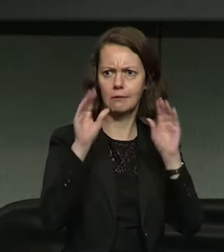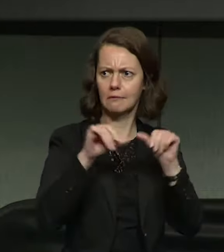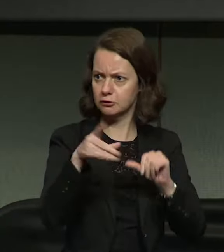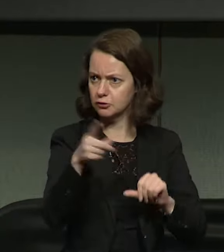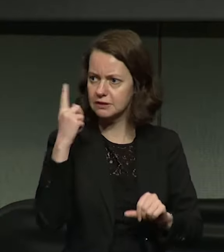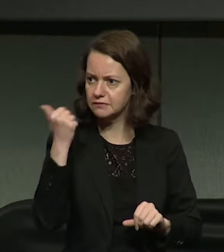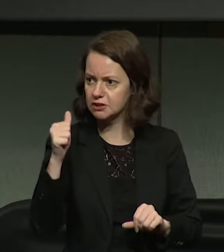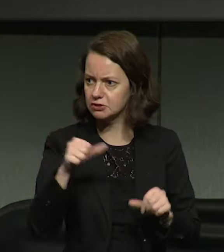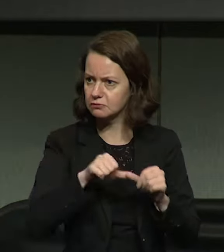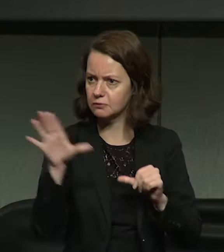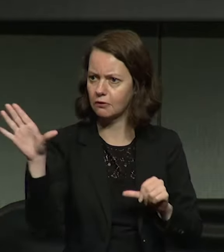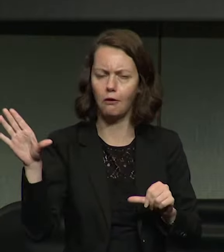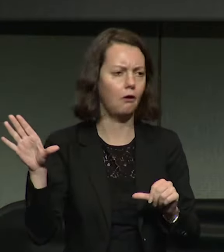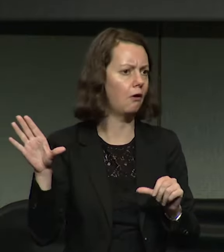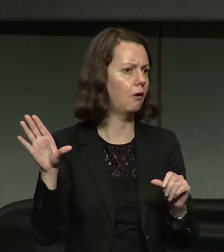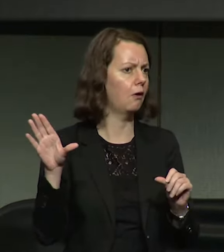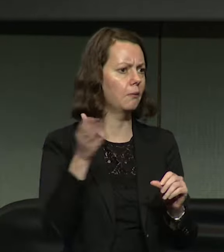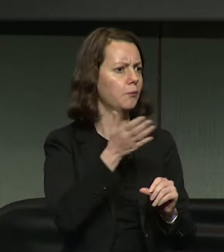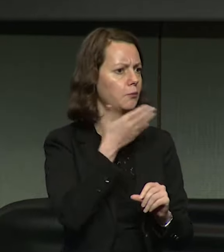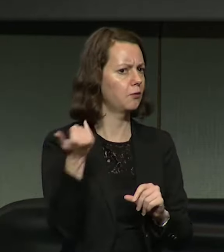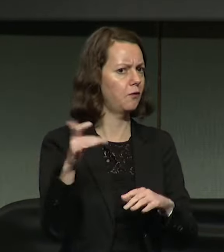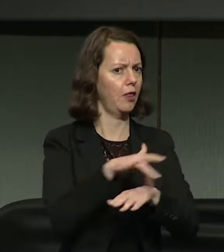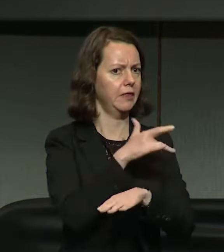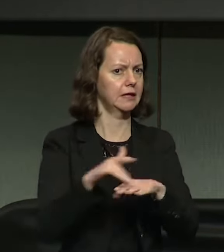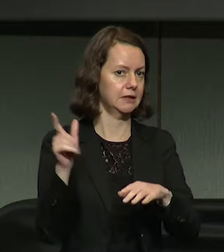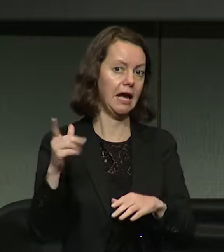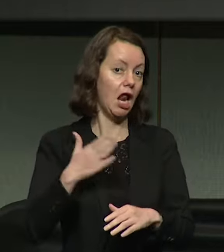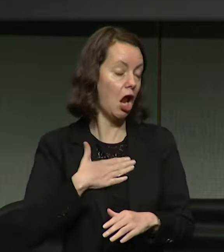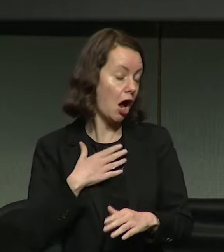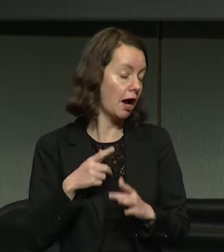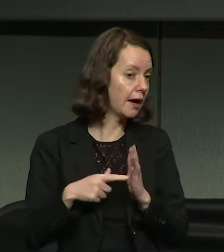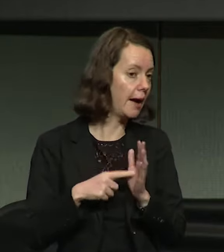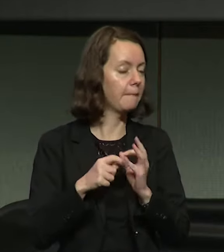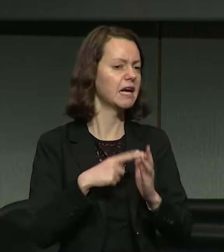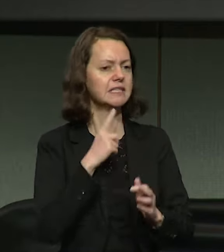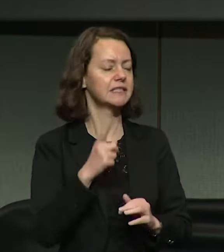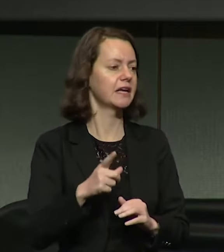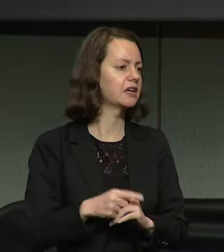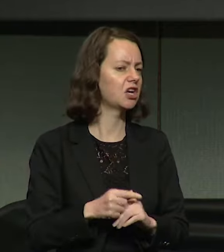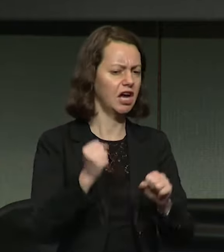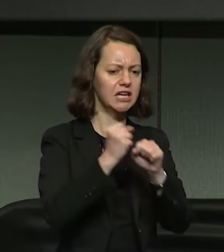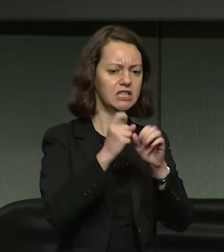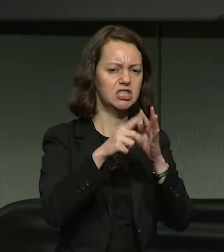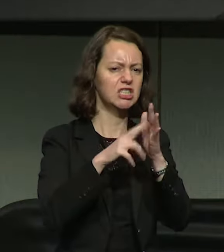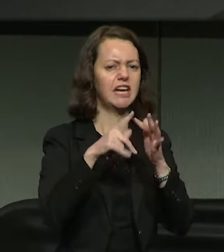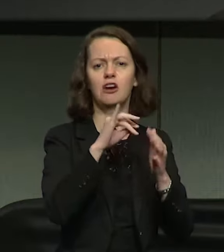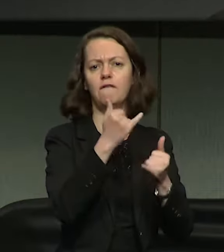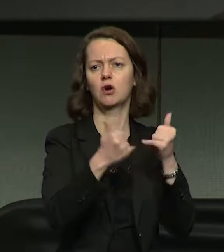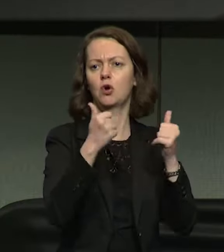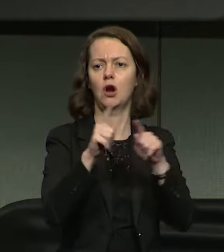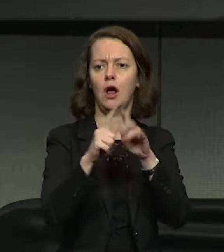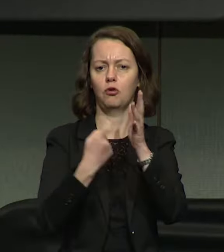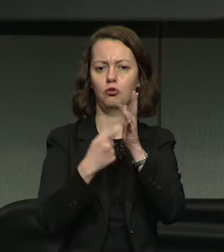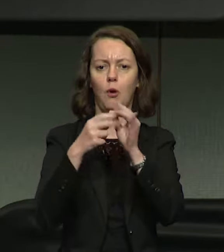see it? It's quite magnificent, wasn't it? Well, he liked it, but he said the genie wasn't as good as Robin